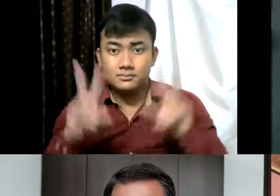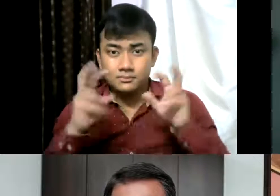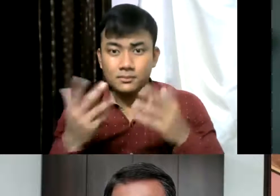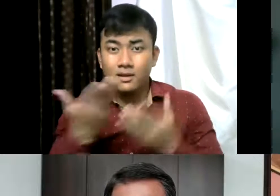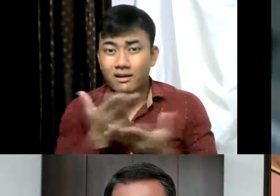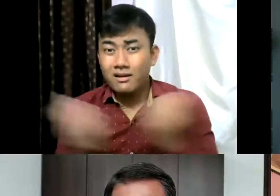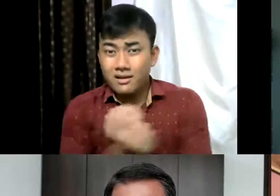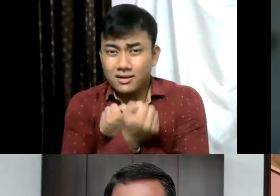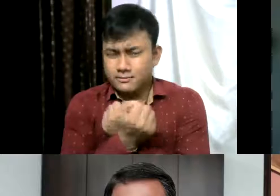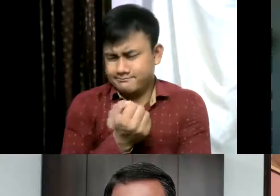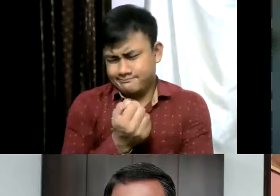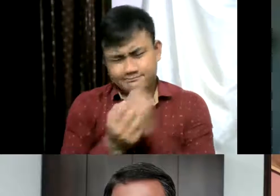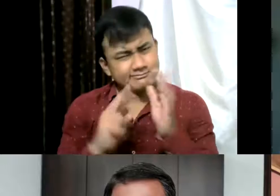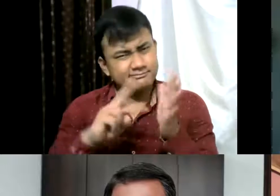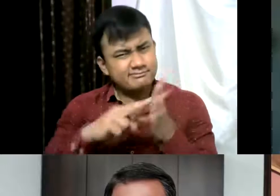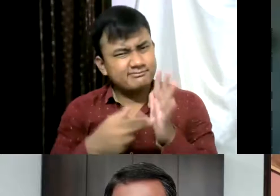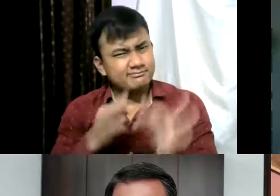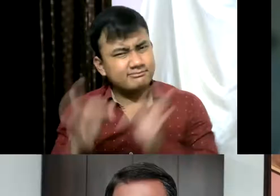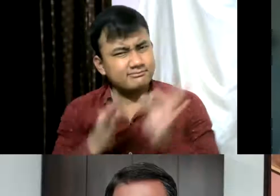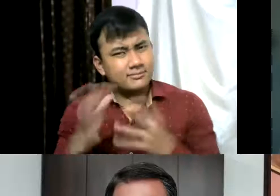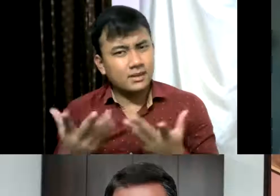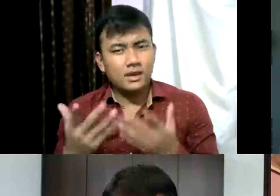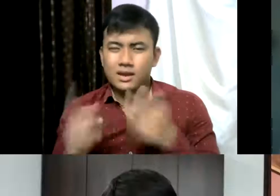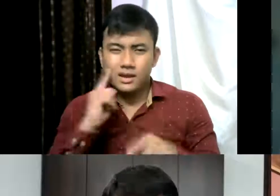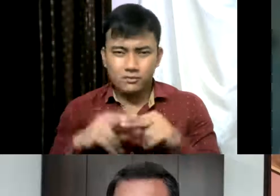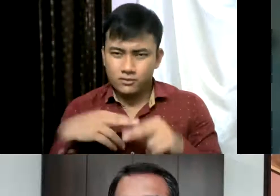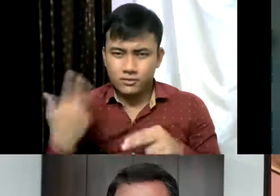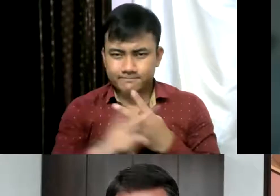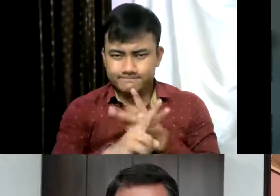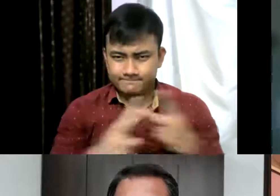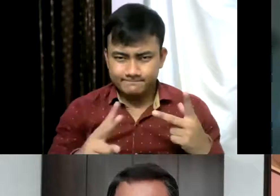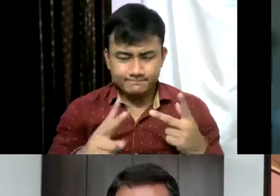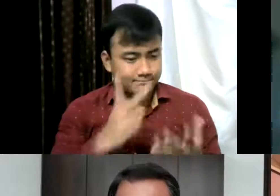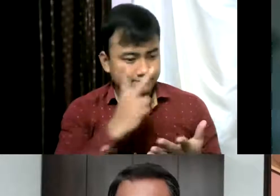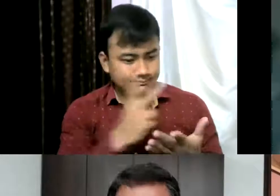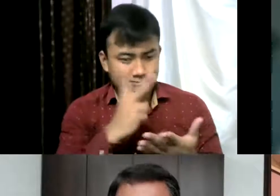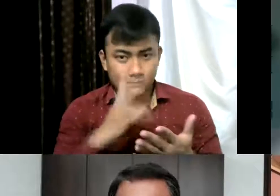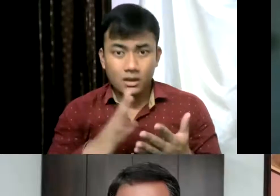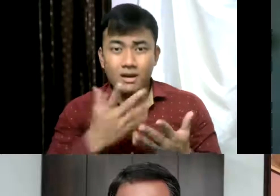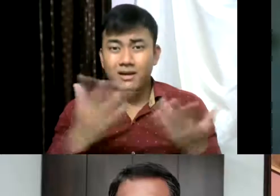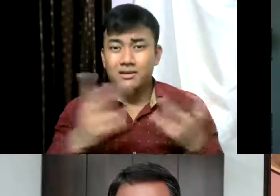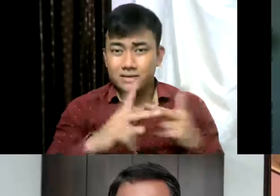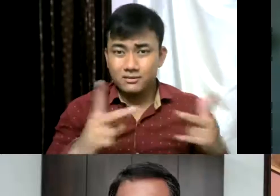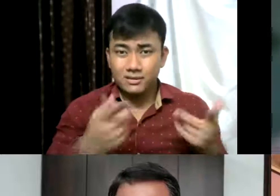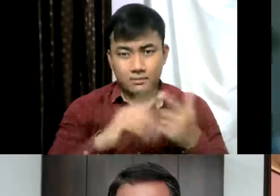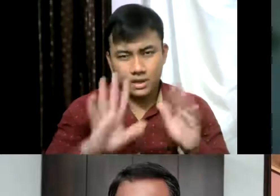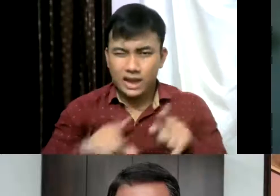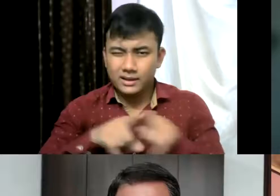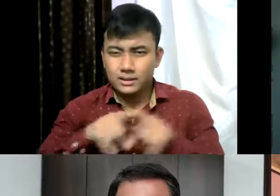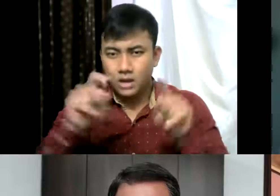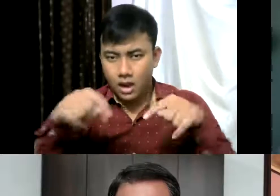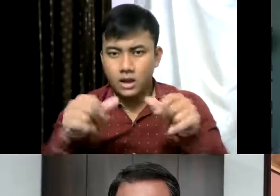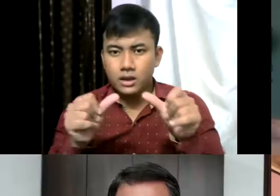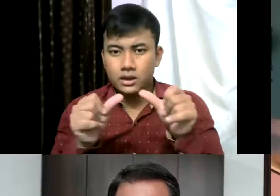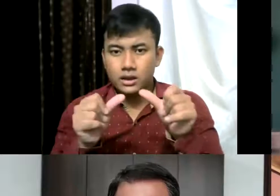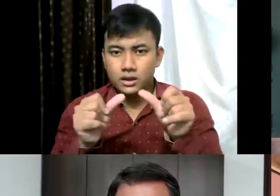been codified, right? When we look at the algorithms themselves, all the algorithms, most of the dating apps today actually work